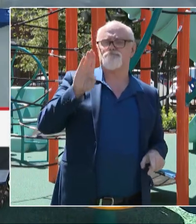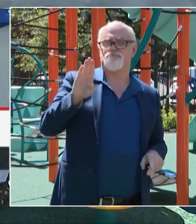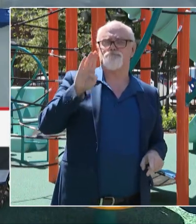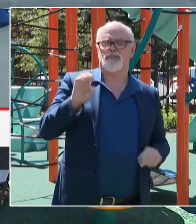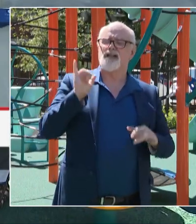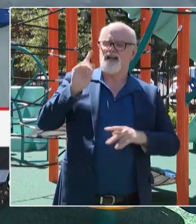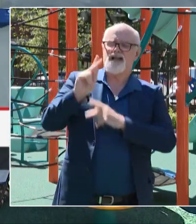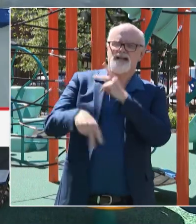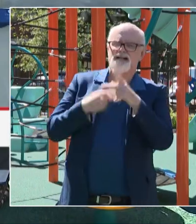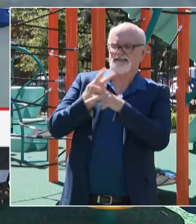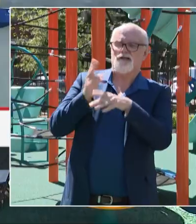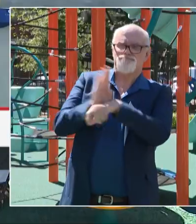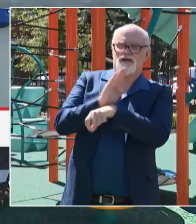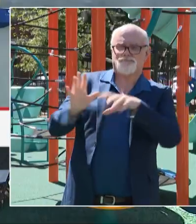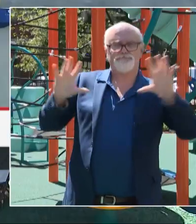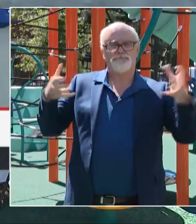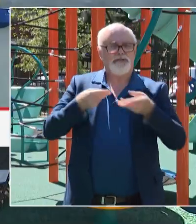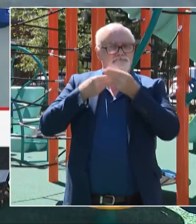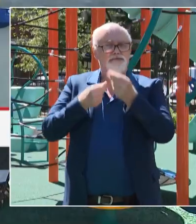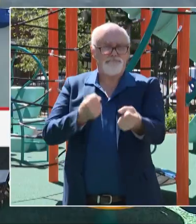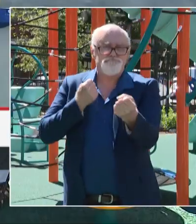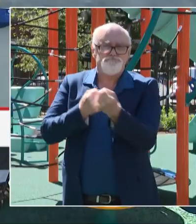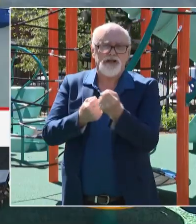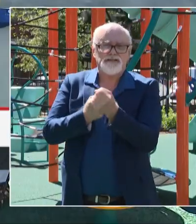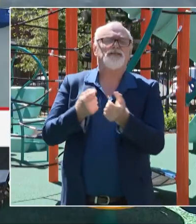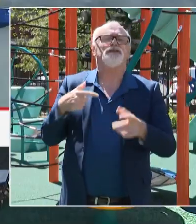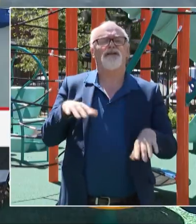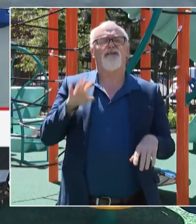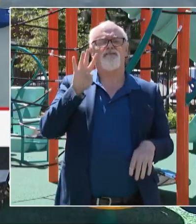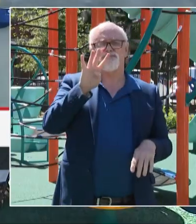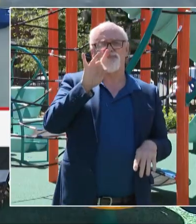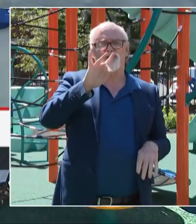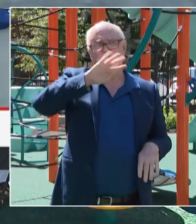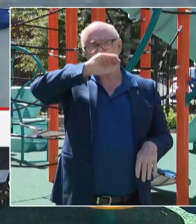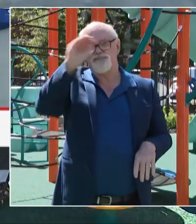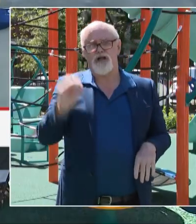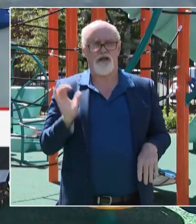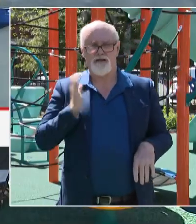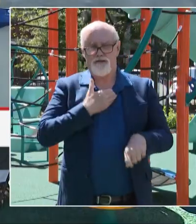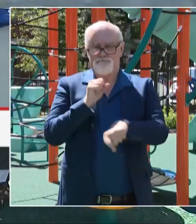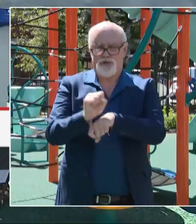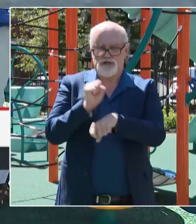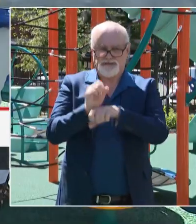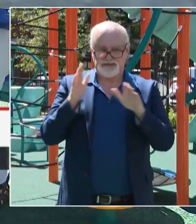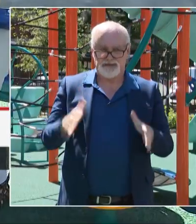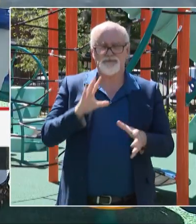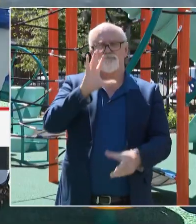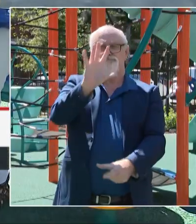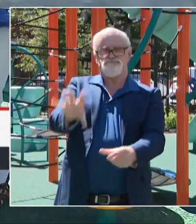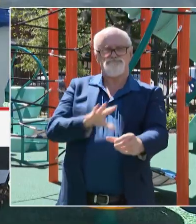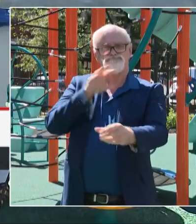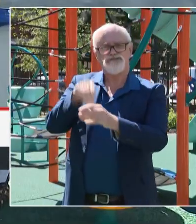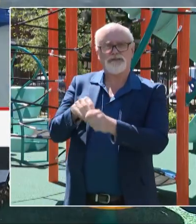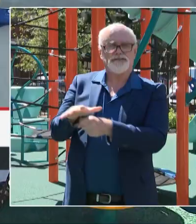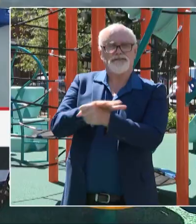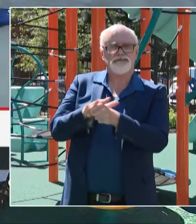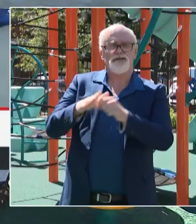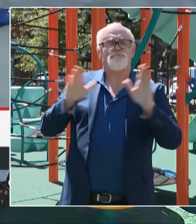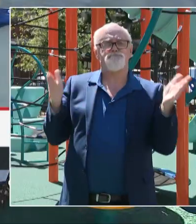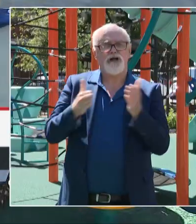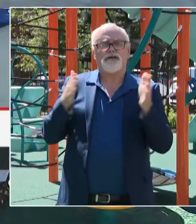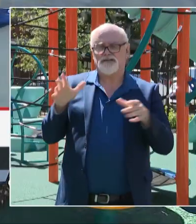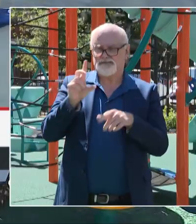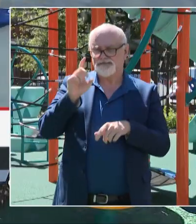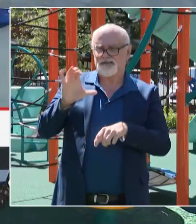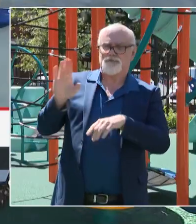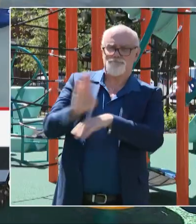certified business enterprises, representing nearly 48% of the total amount. And 263 DC residents were employed